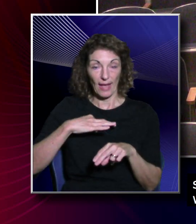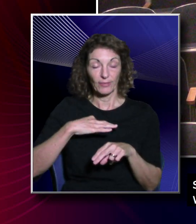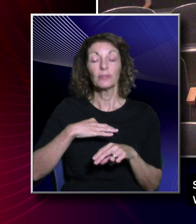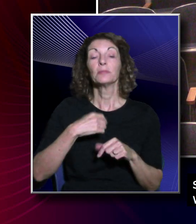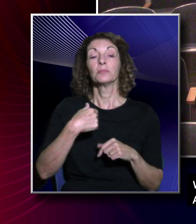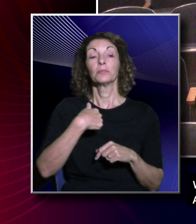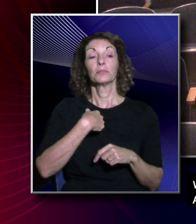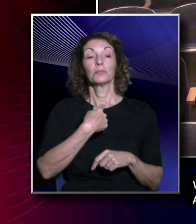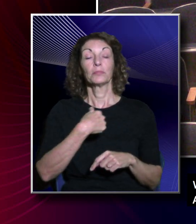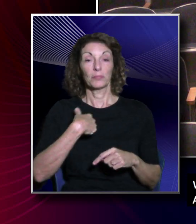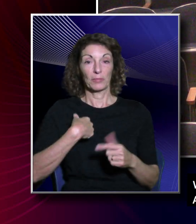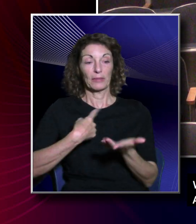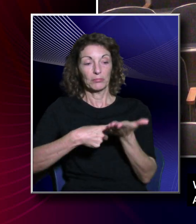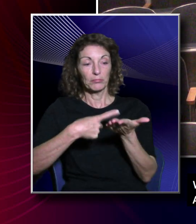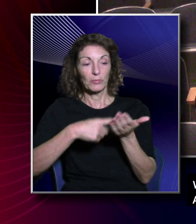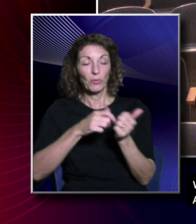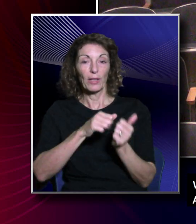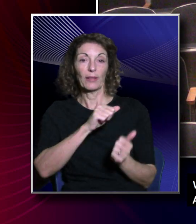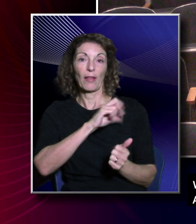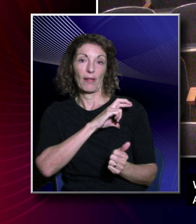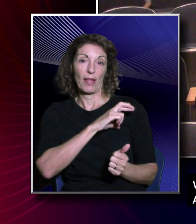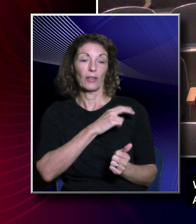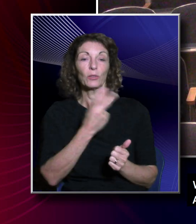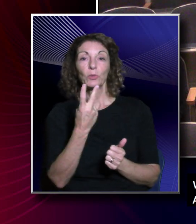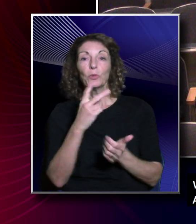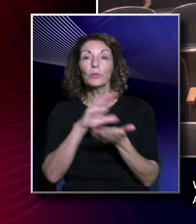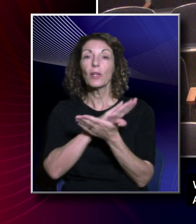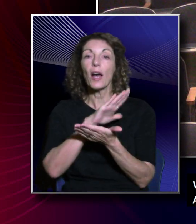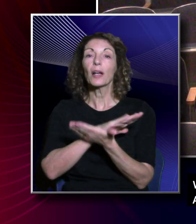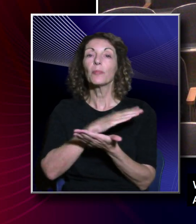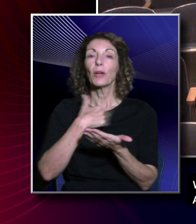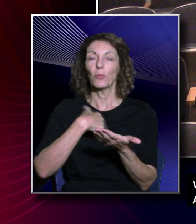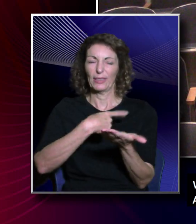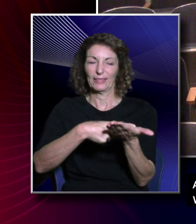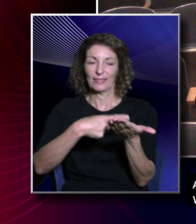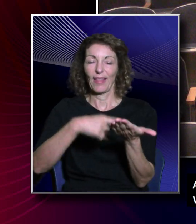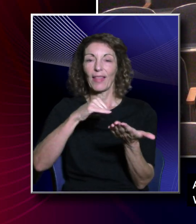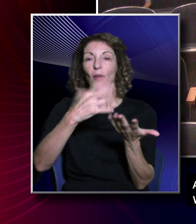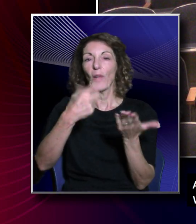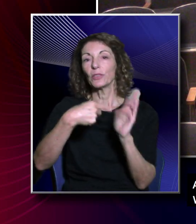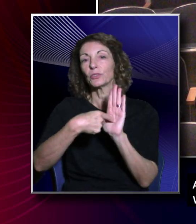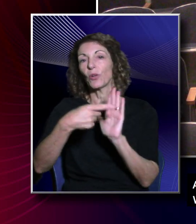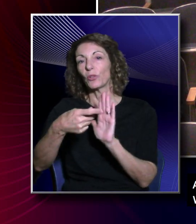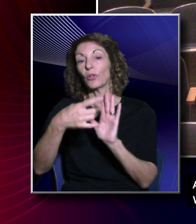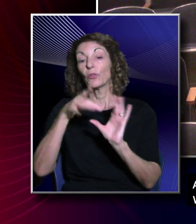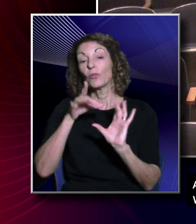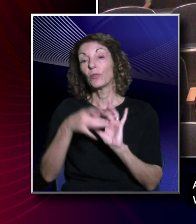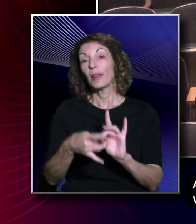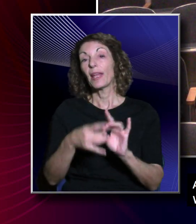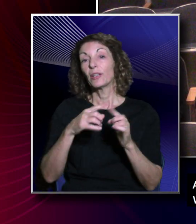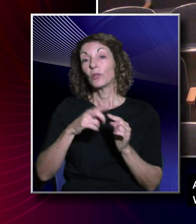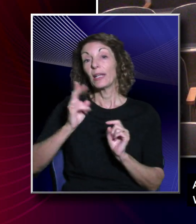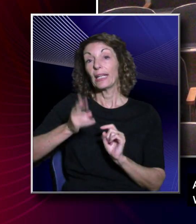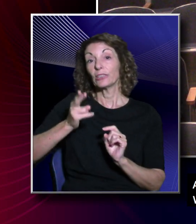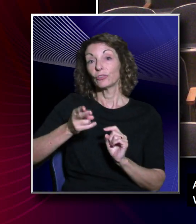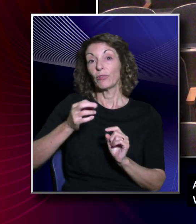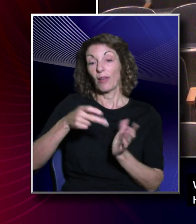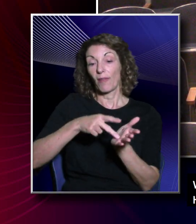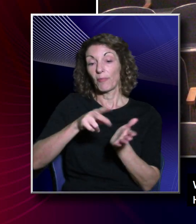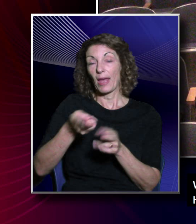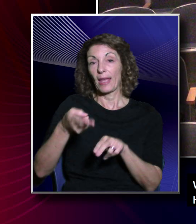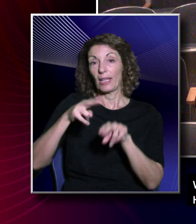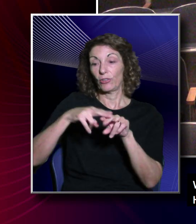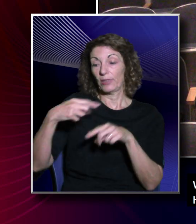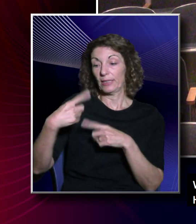2 documents that we had that we wanted to show you regarding ASDB history of pay increases by